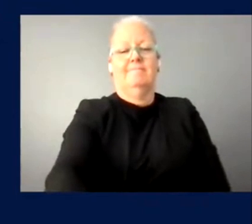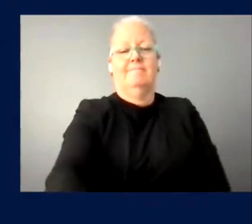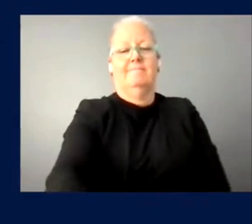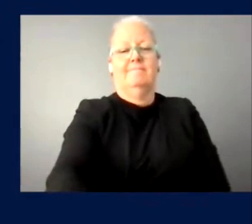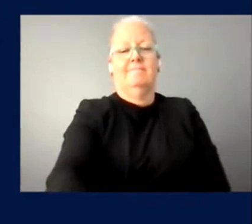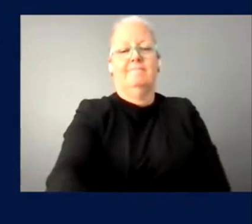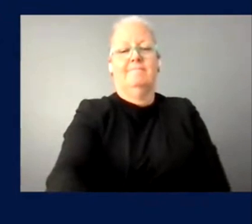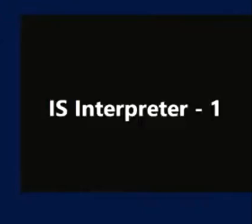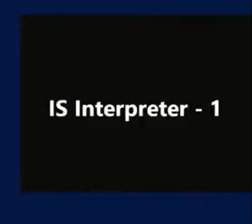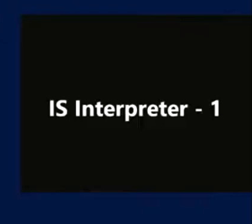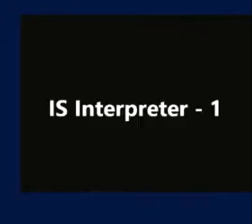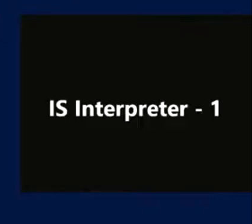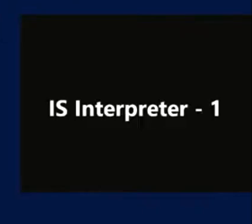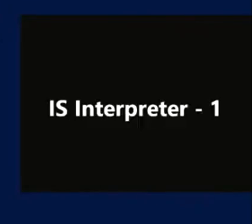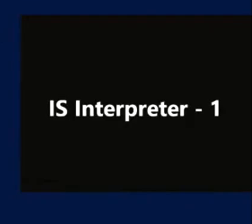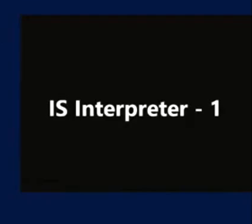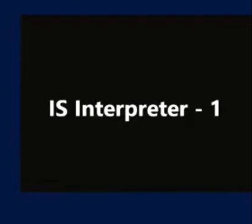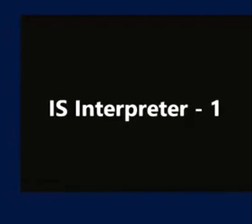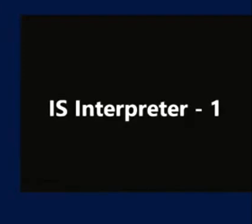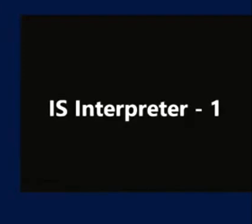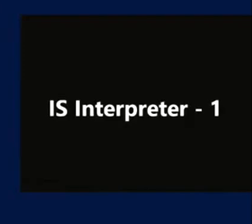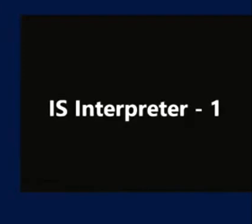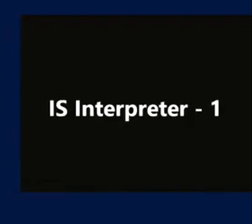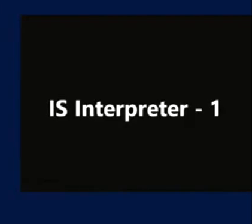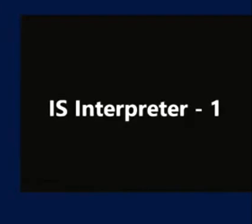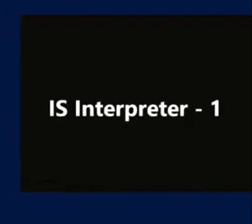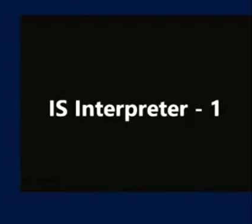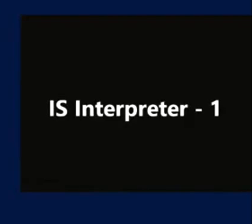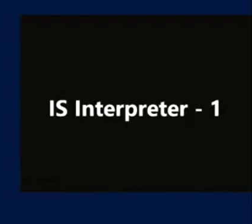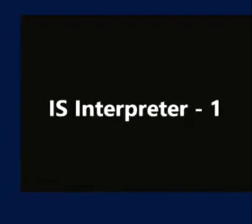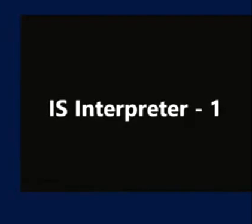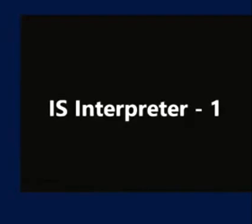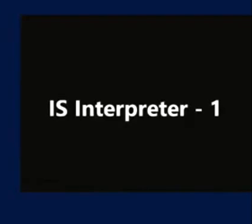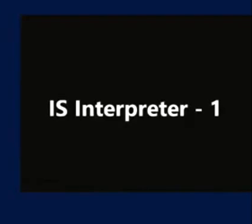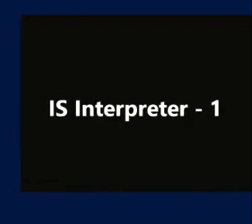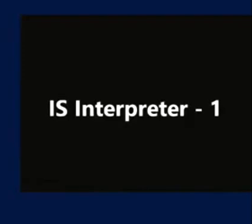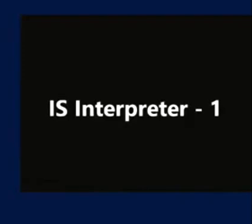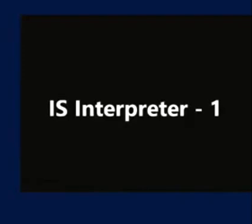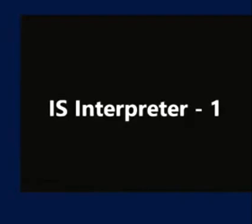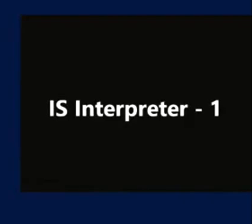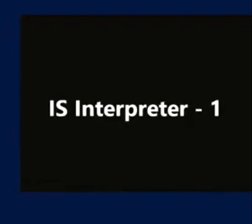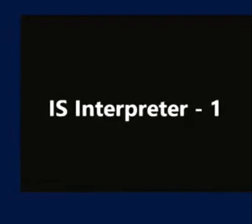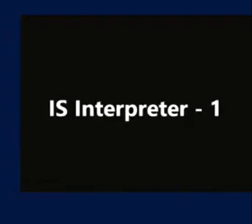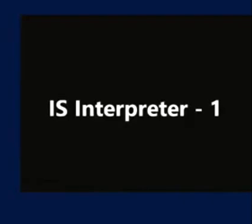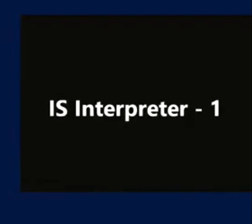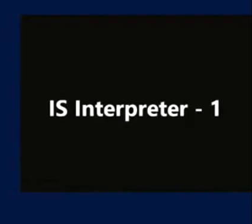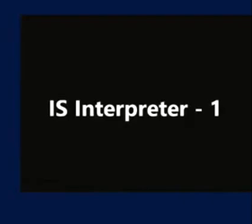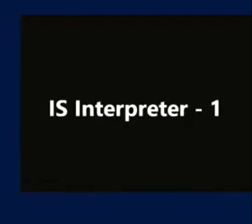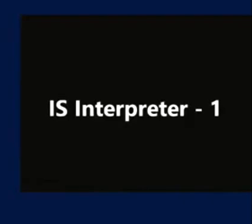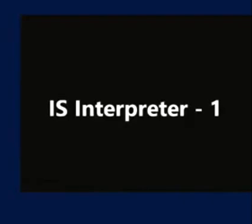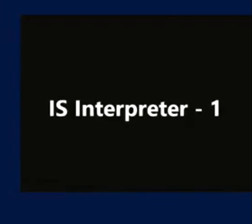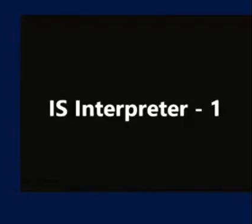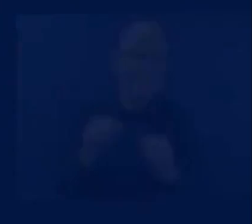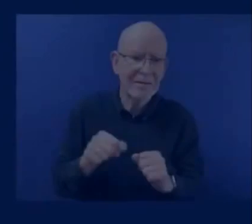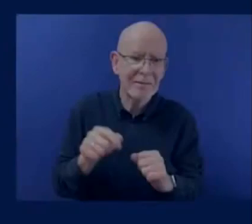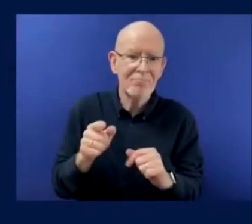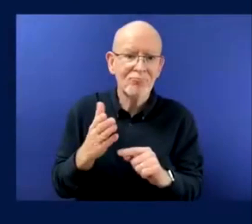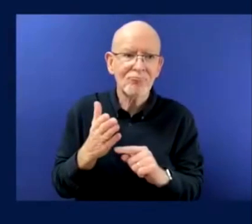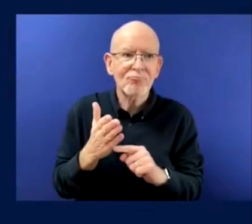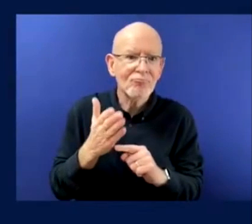at Armenia. And it's the only one currently installed at a club in Germany. So they're really lucky to be able